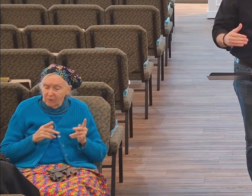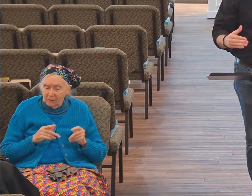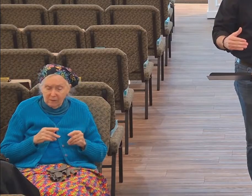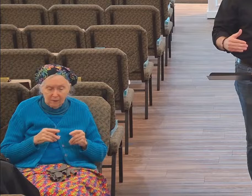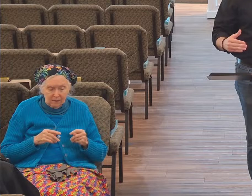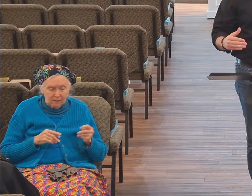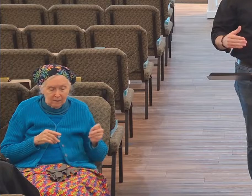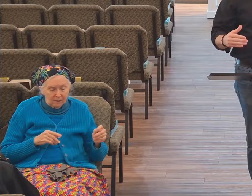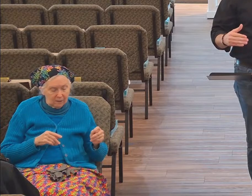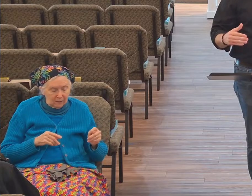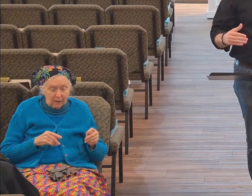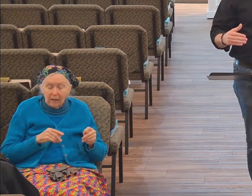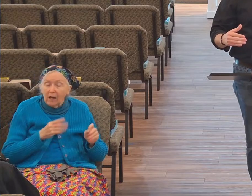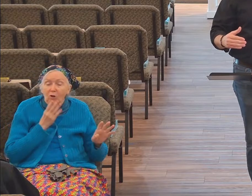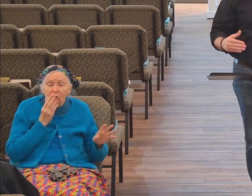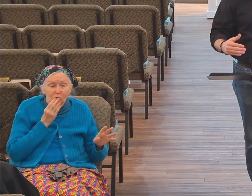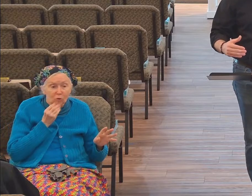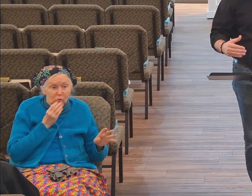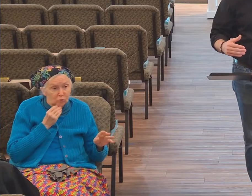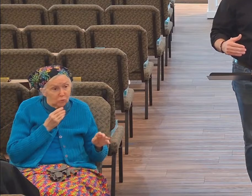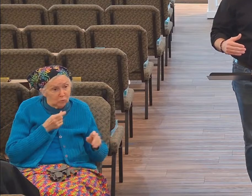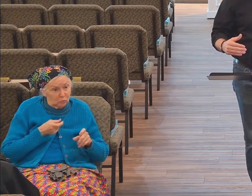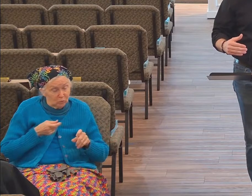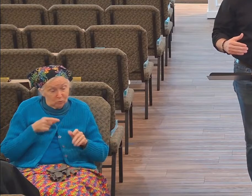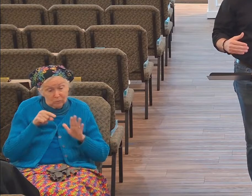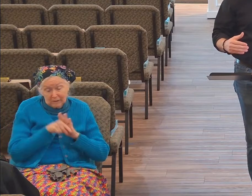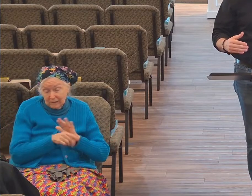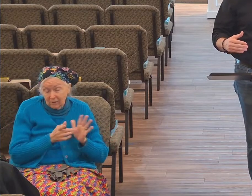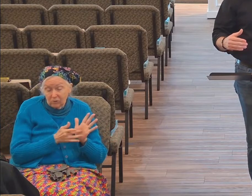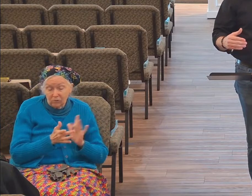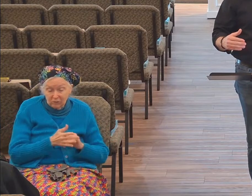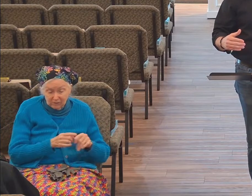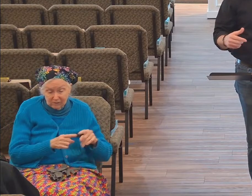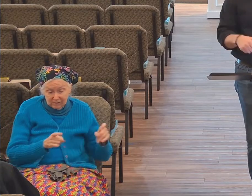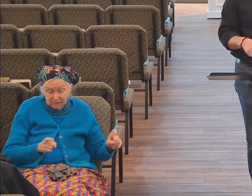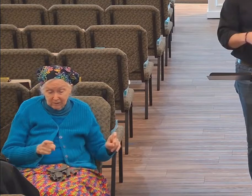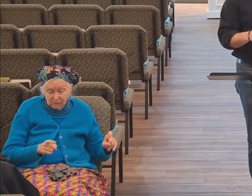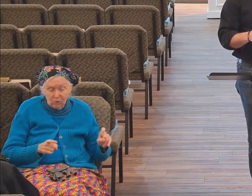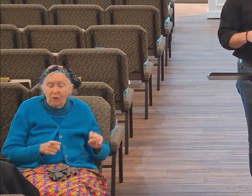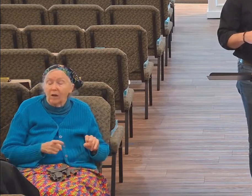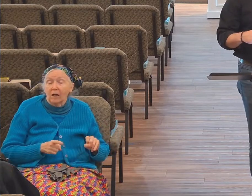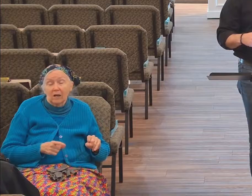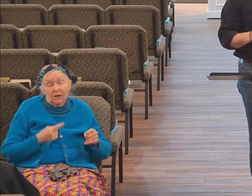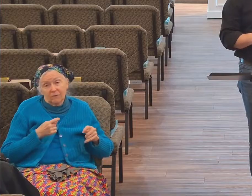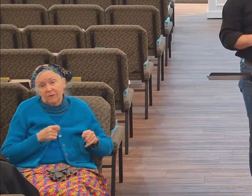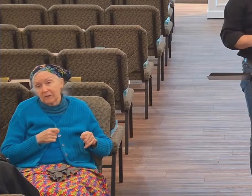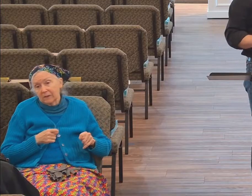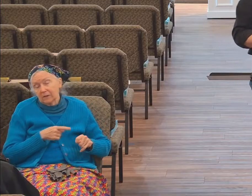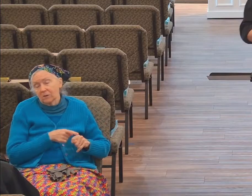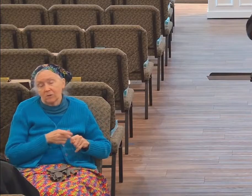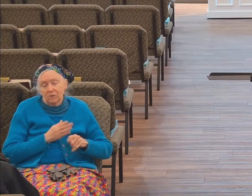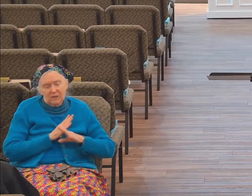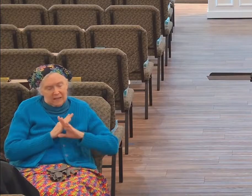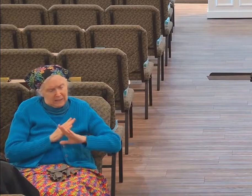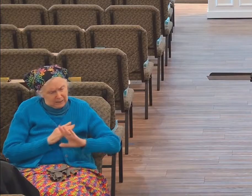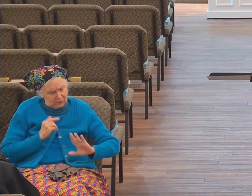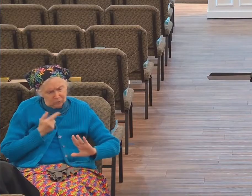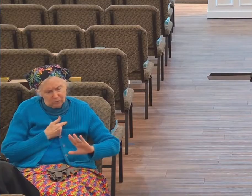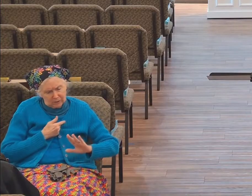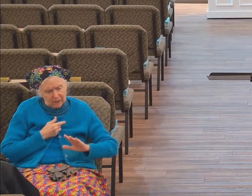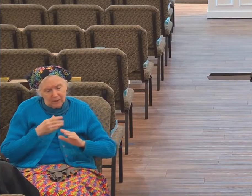us from speaking to the Gentiles so that they may be saved. What's he talking about here? Dang, out of time. What's he talking about